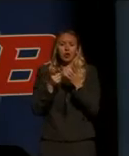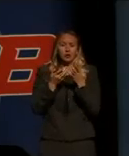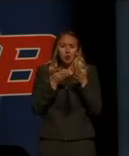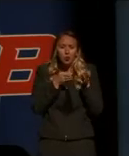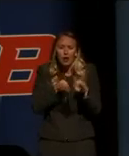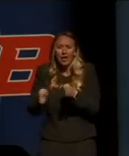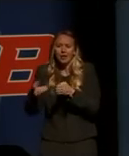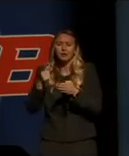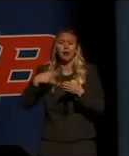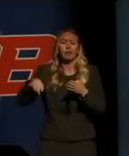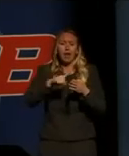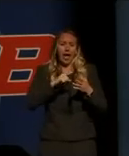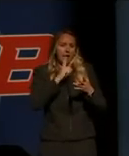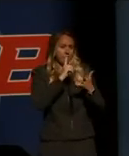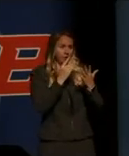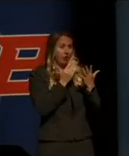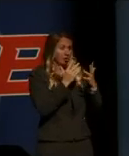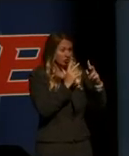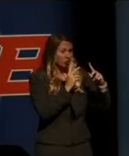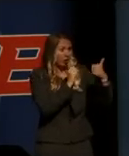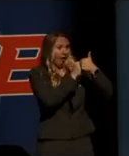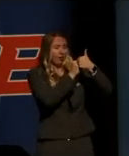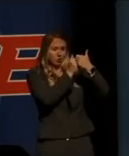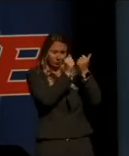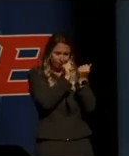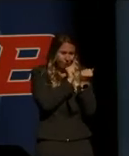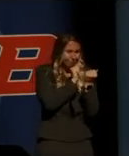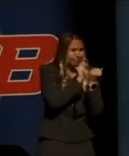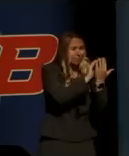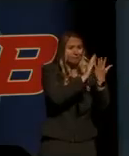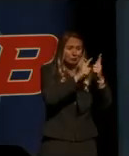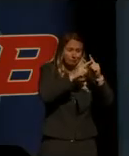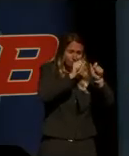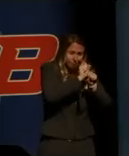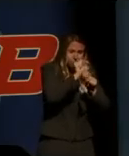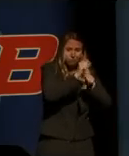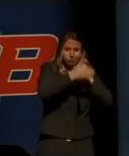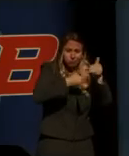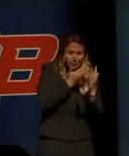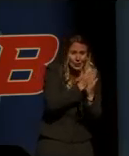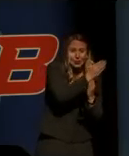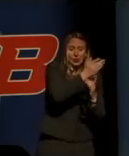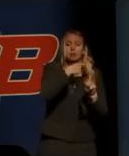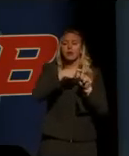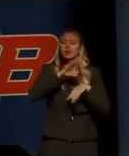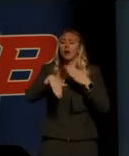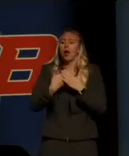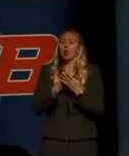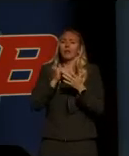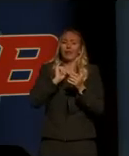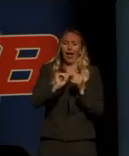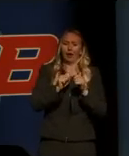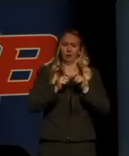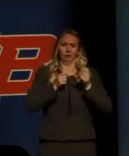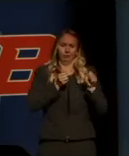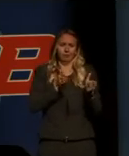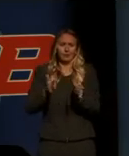have led through challenges, and for all the ways in which they've been willing to stand up and stand out in